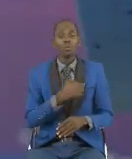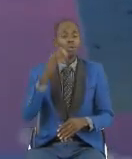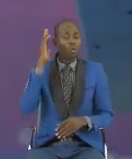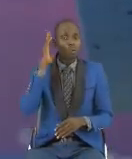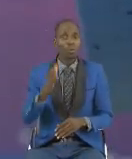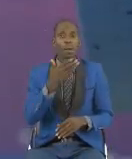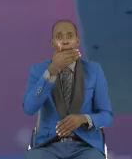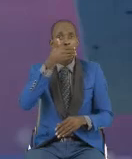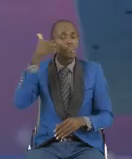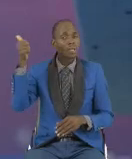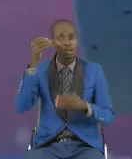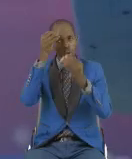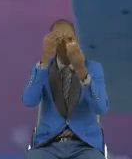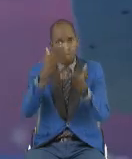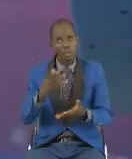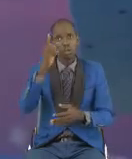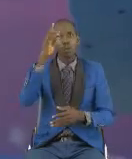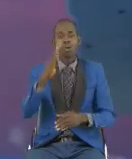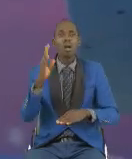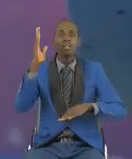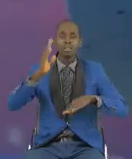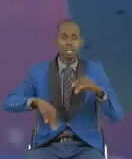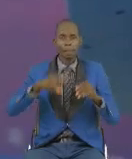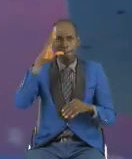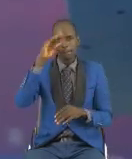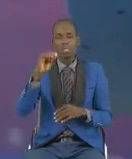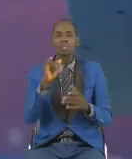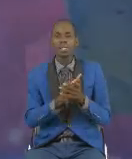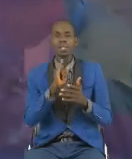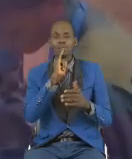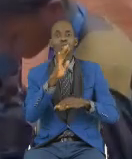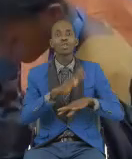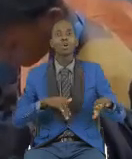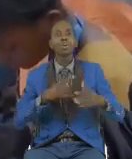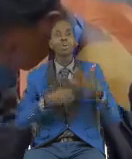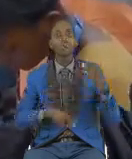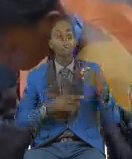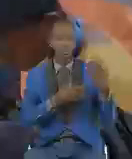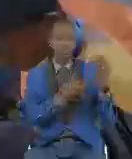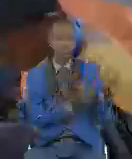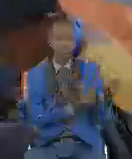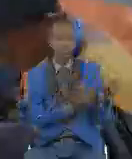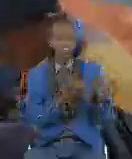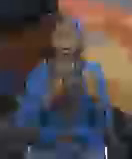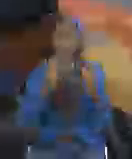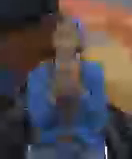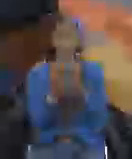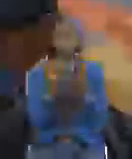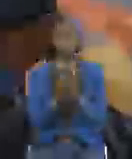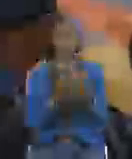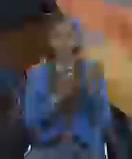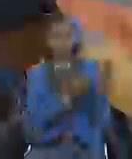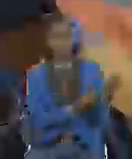than men? That's courage. I said that's courage. I pray that that courage